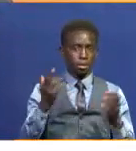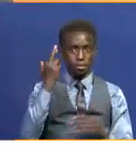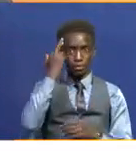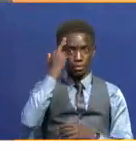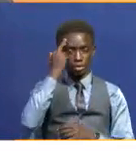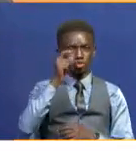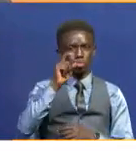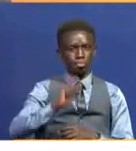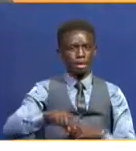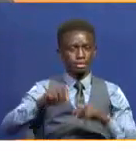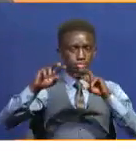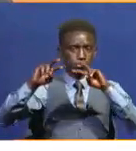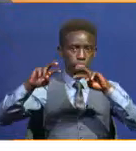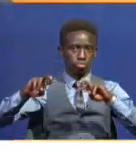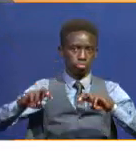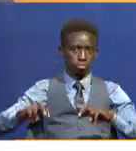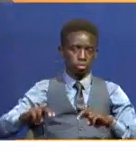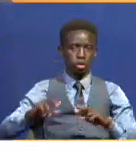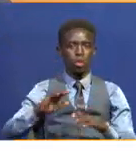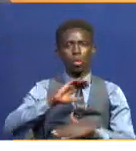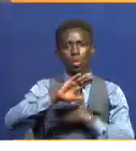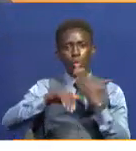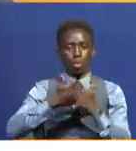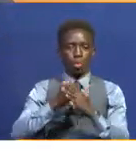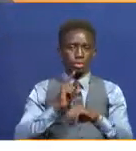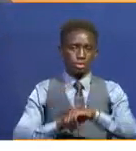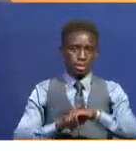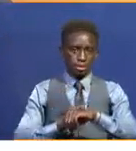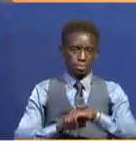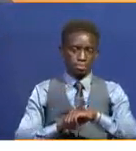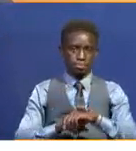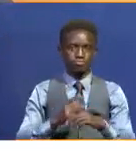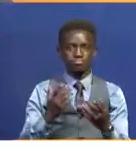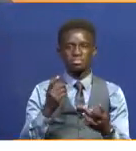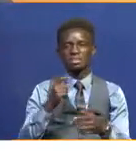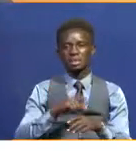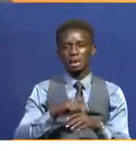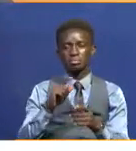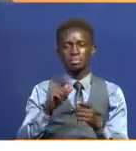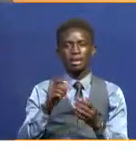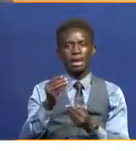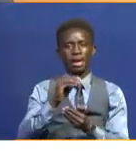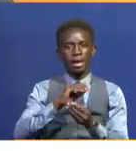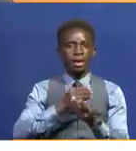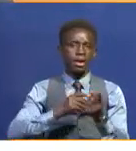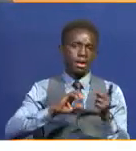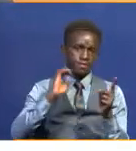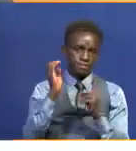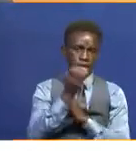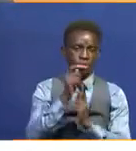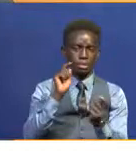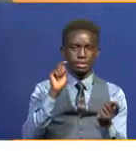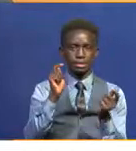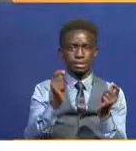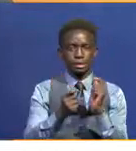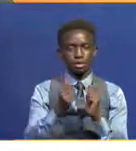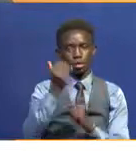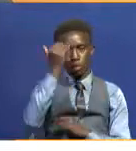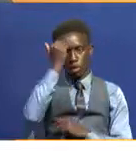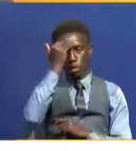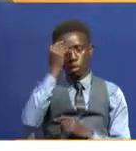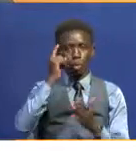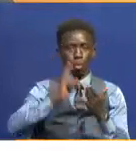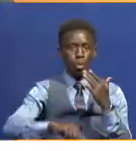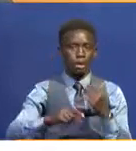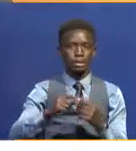you need to look at all the time in a constantly changing environment just to be able to determine what the right steps